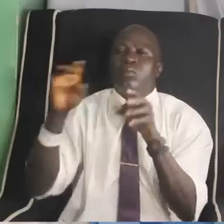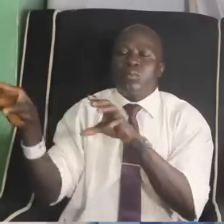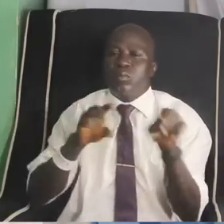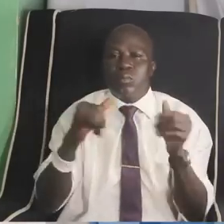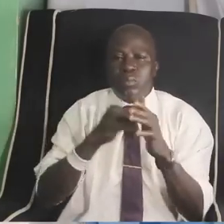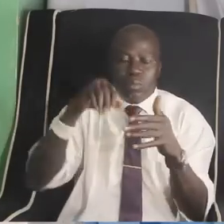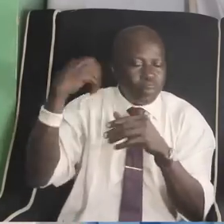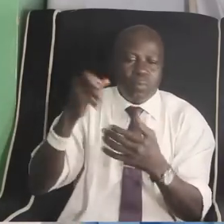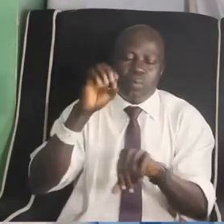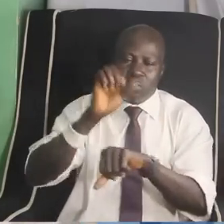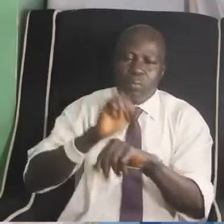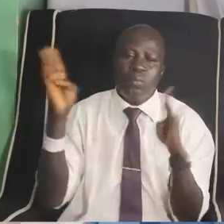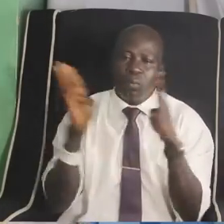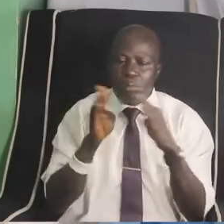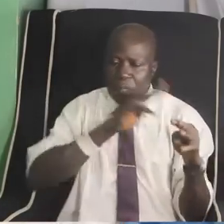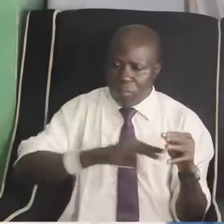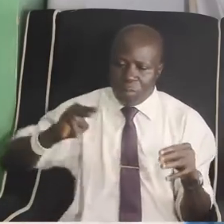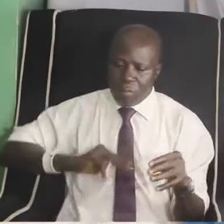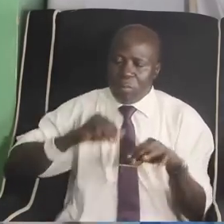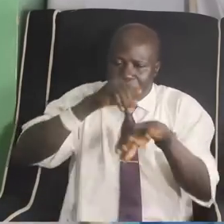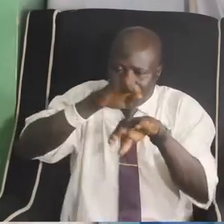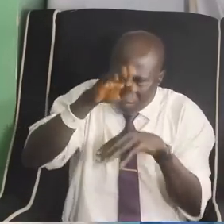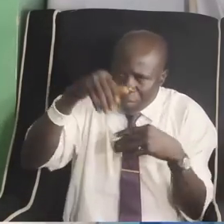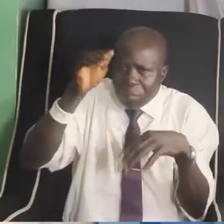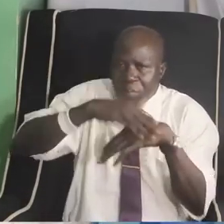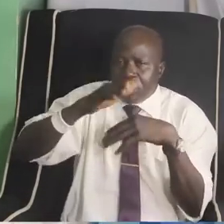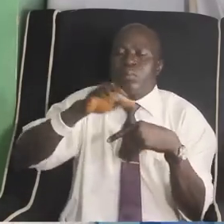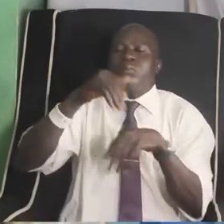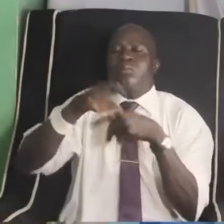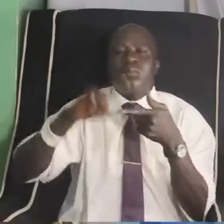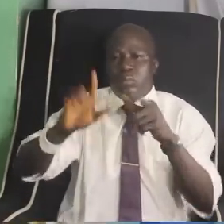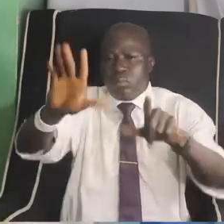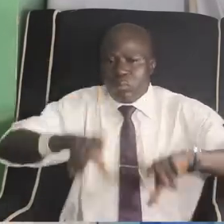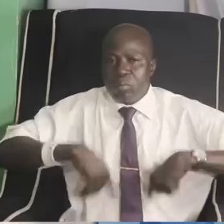whatever they do for share for this ministry emi na transfer gbara be fun aye e transfer part to your life